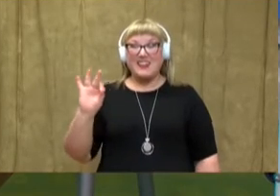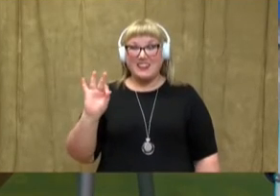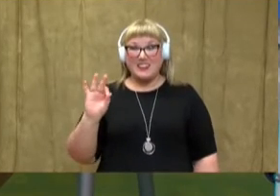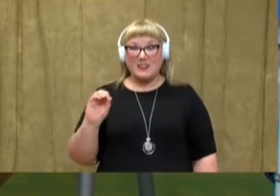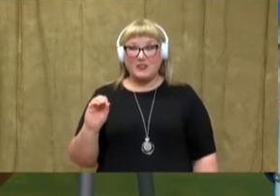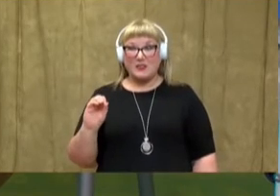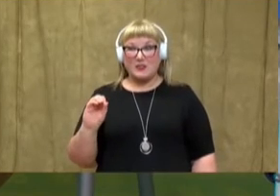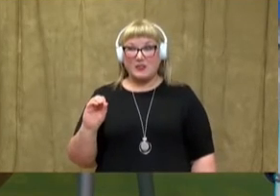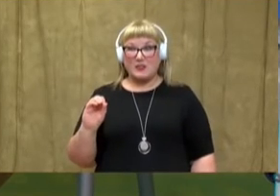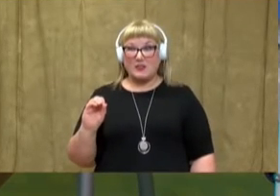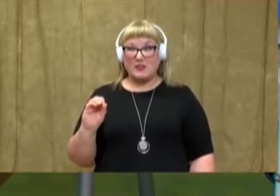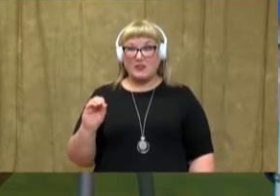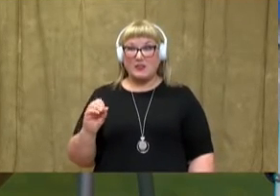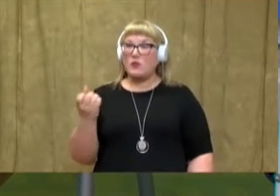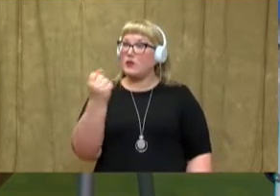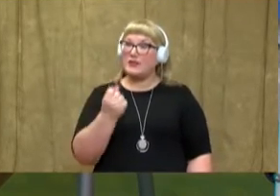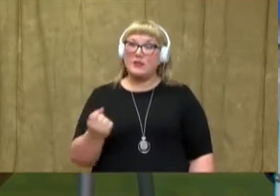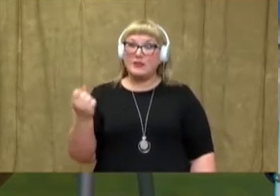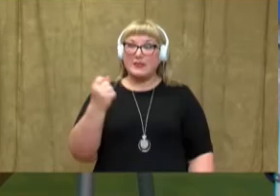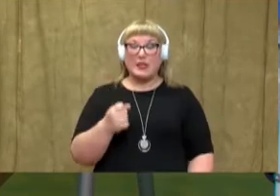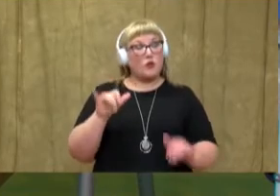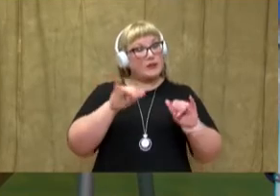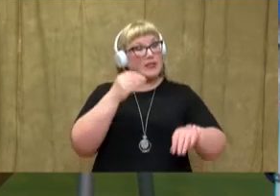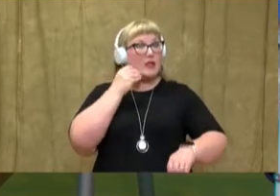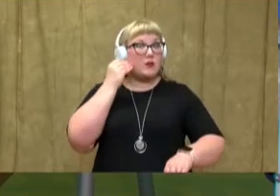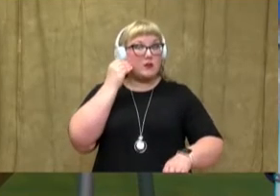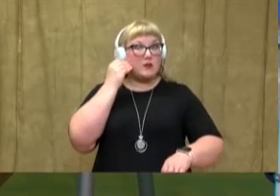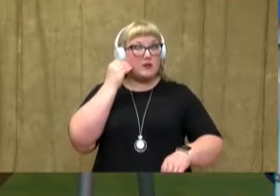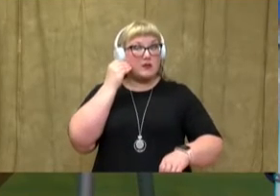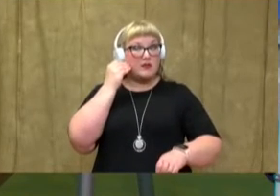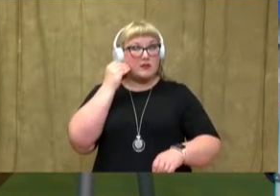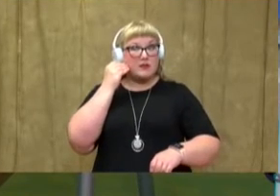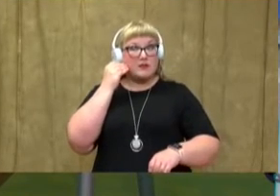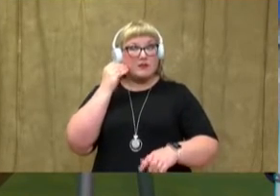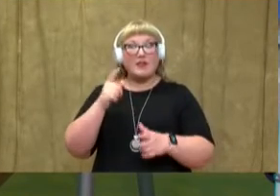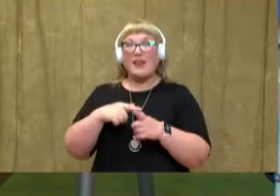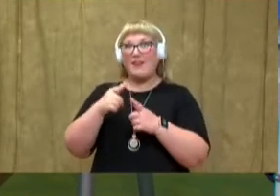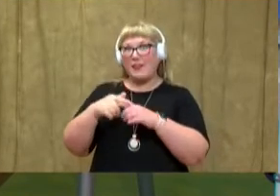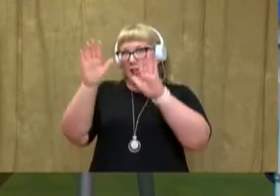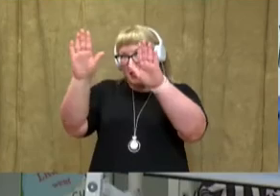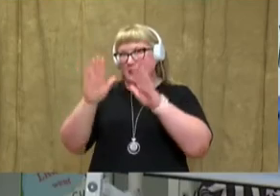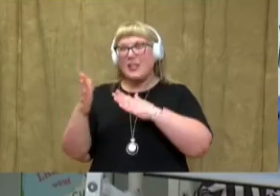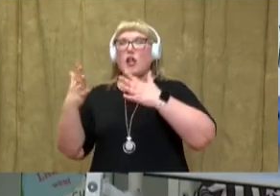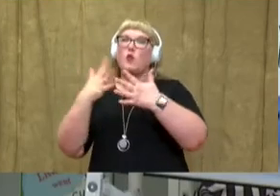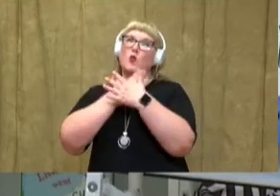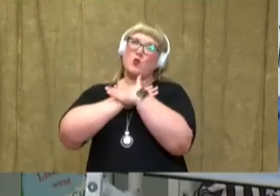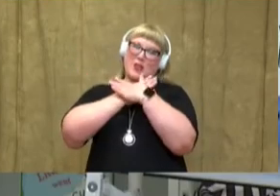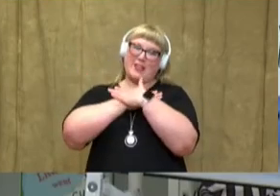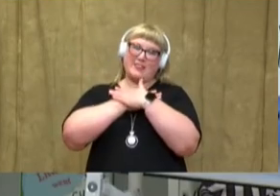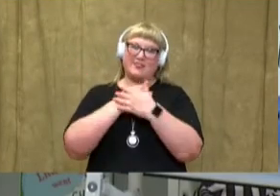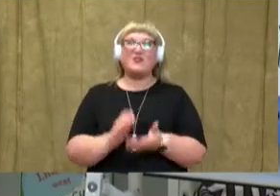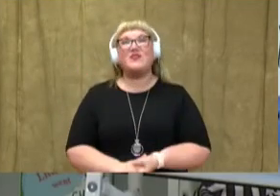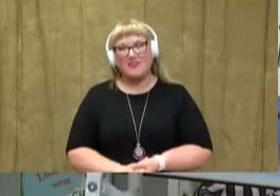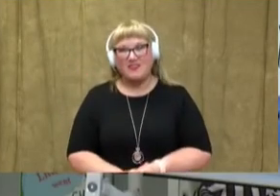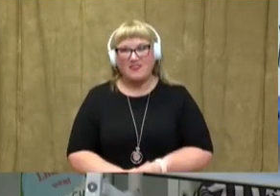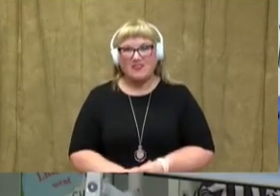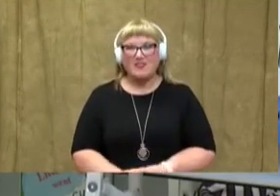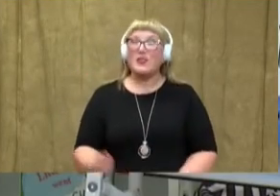And sábado is Saturday. We stay at home. And domingo we rest. Sunday. All right, let's go and